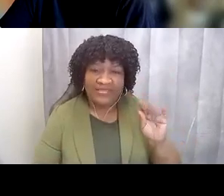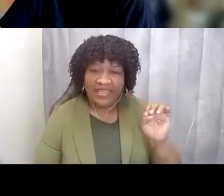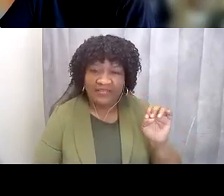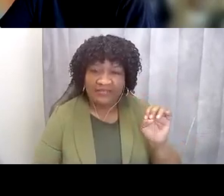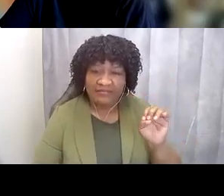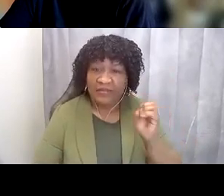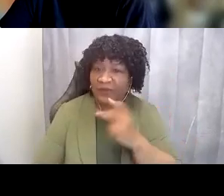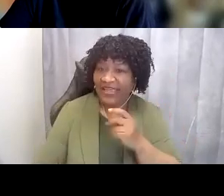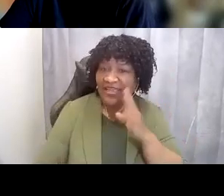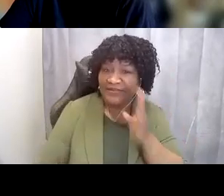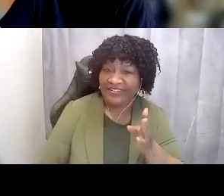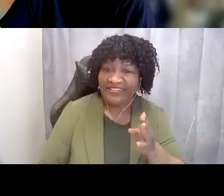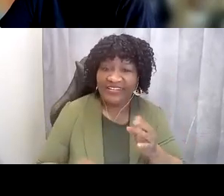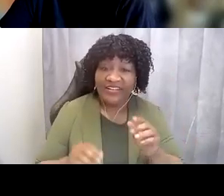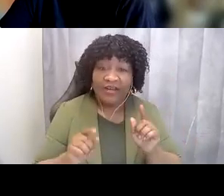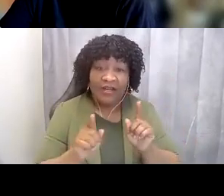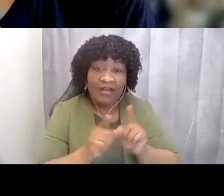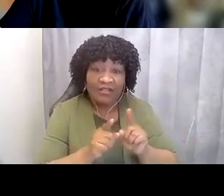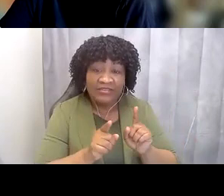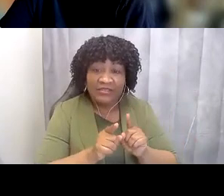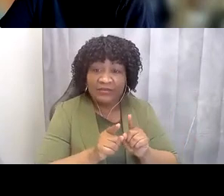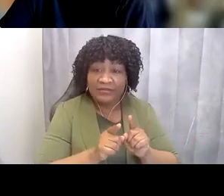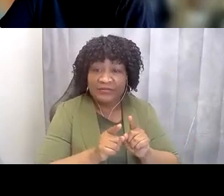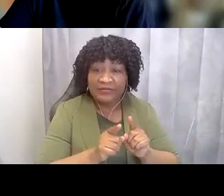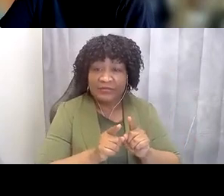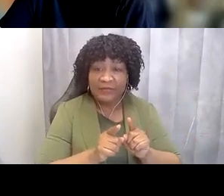Okay. And then also if